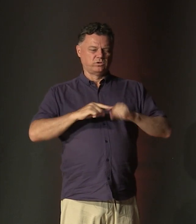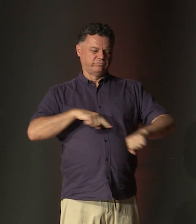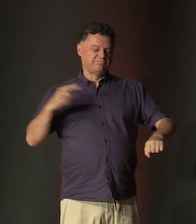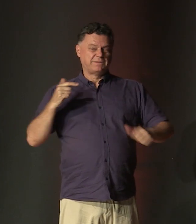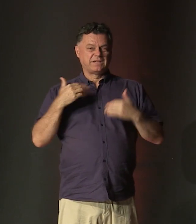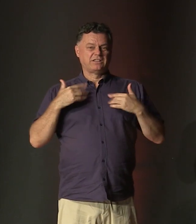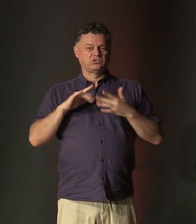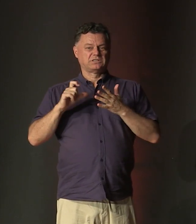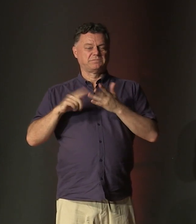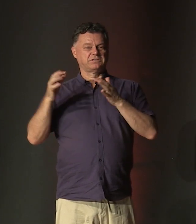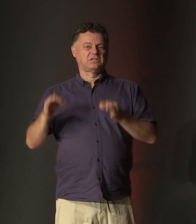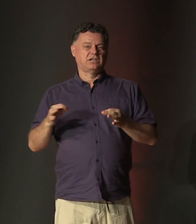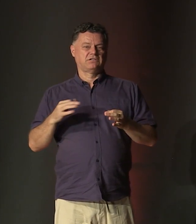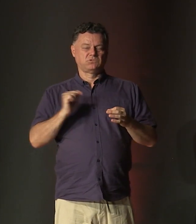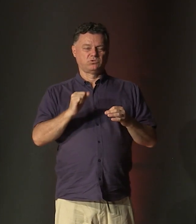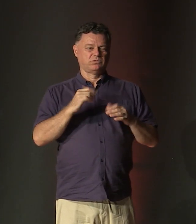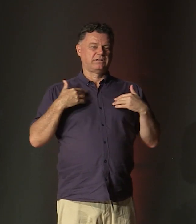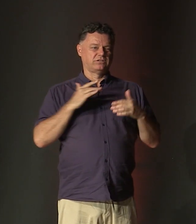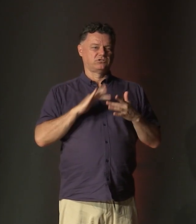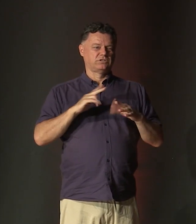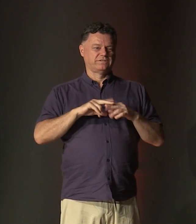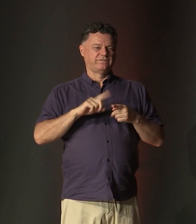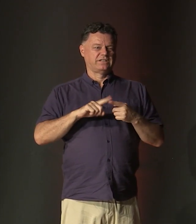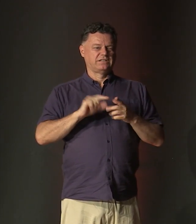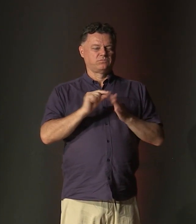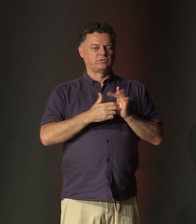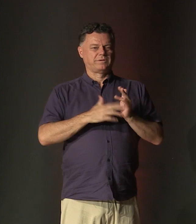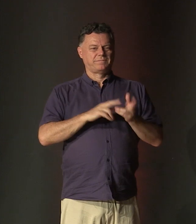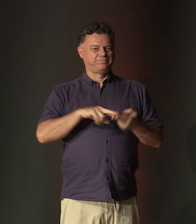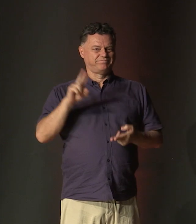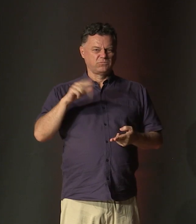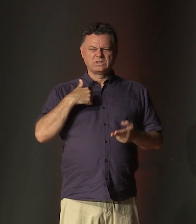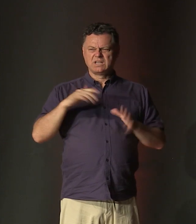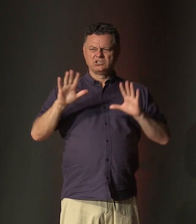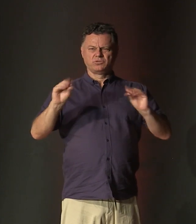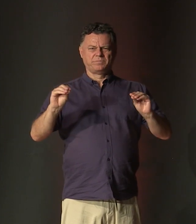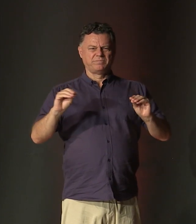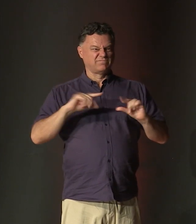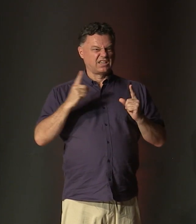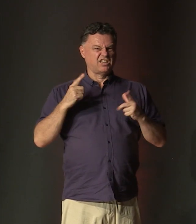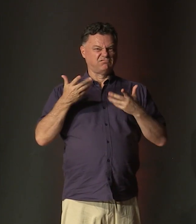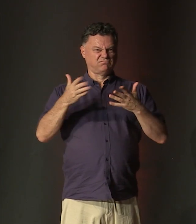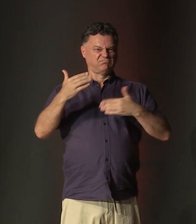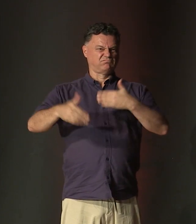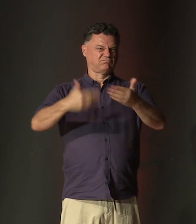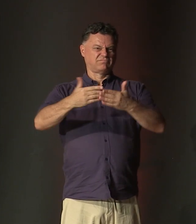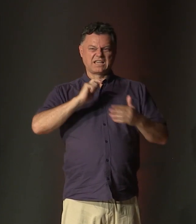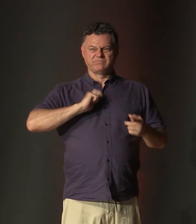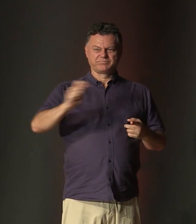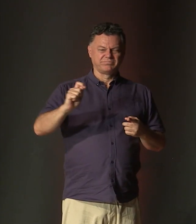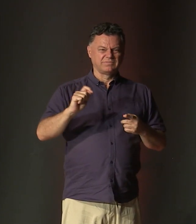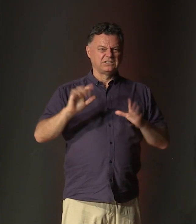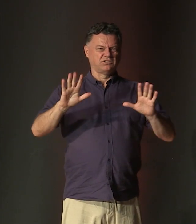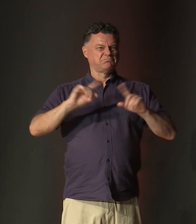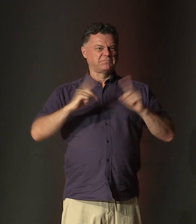The point is, you've got, in that situation, no appeal and no review. The